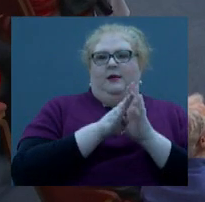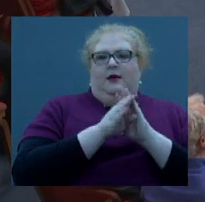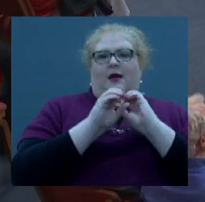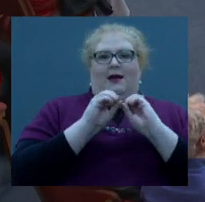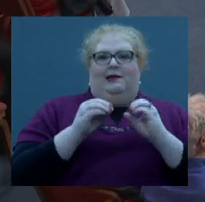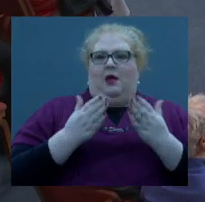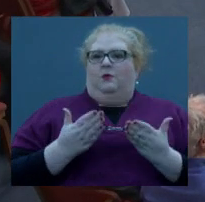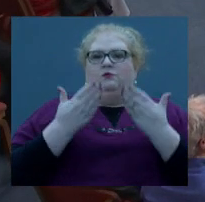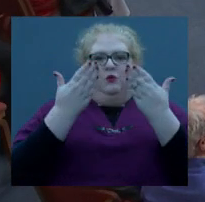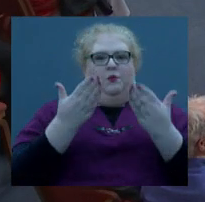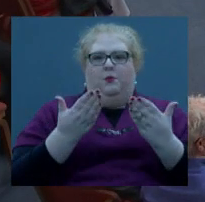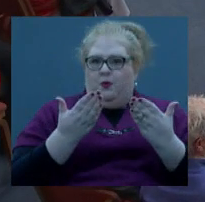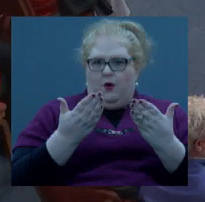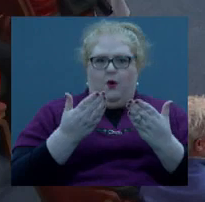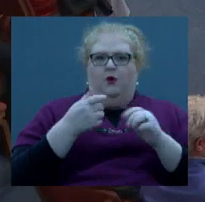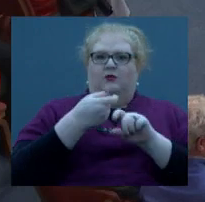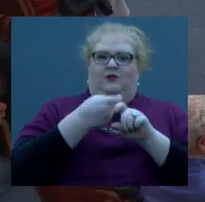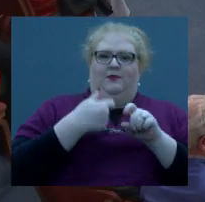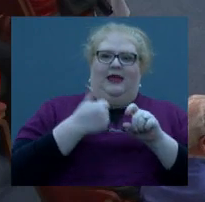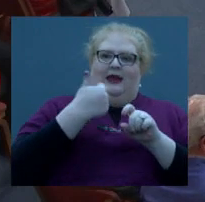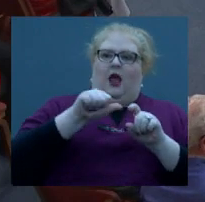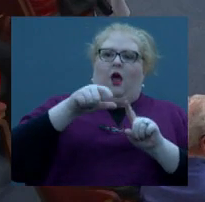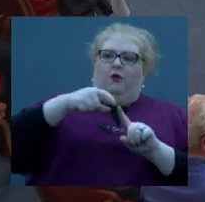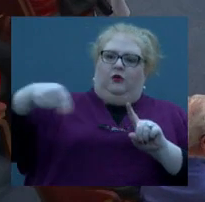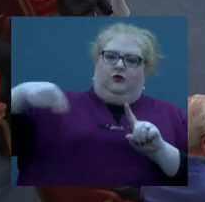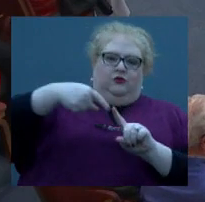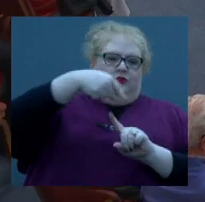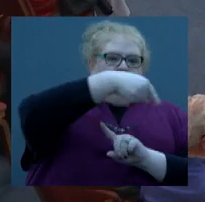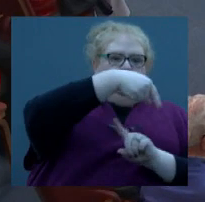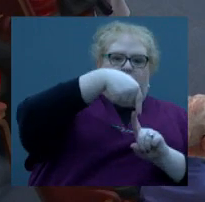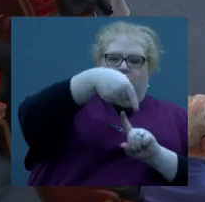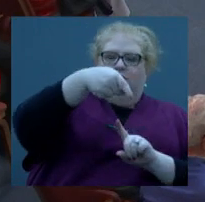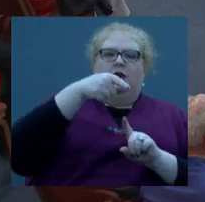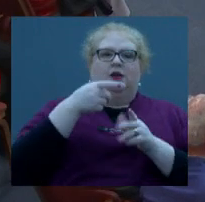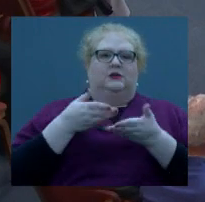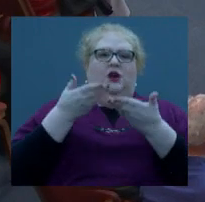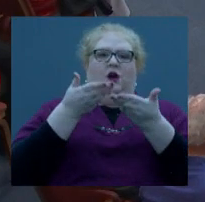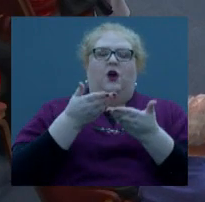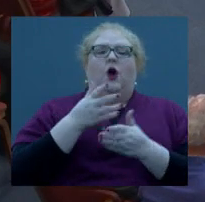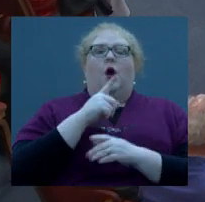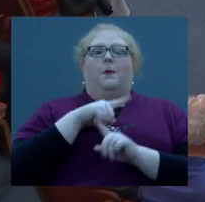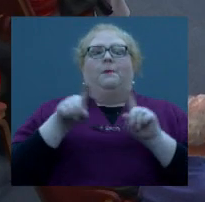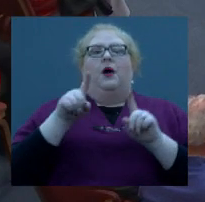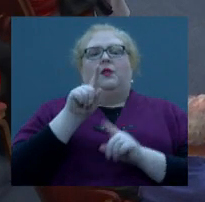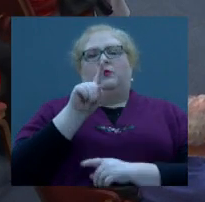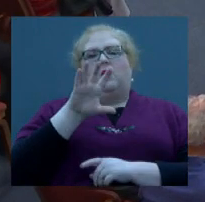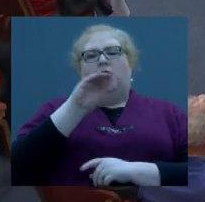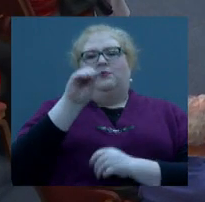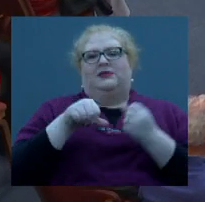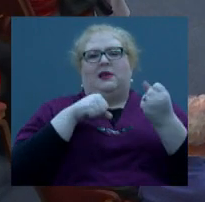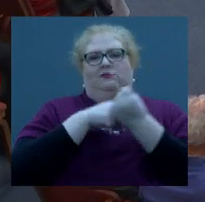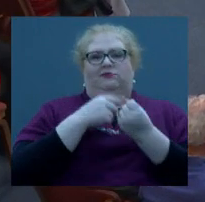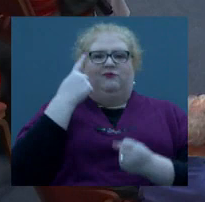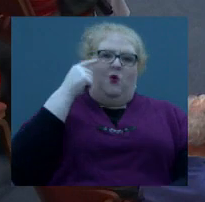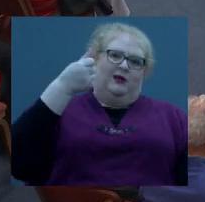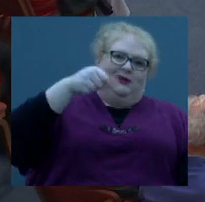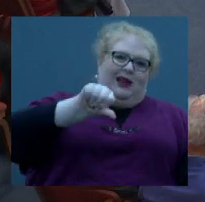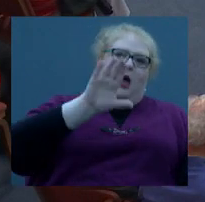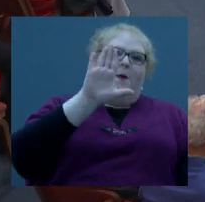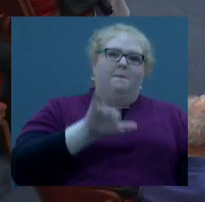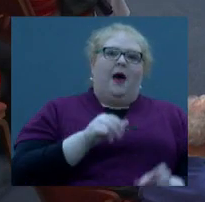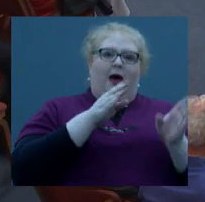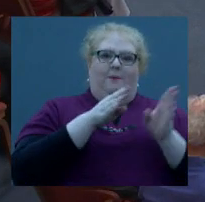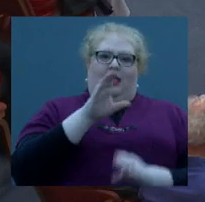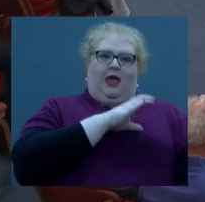until property adjacent to any boundary streets occurred. A unanimous recommendation for denial was made by the Planning